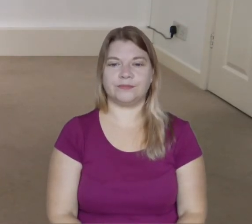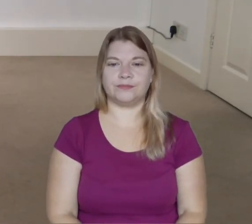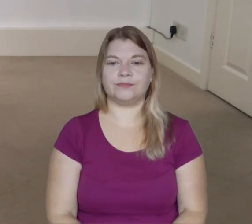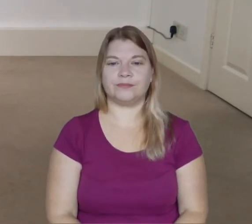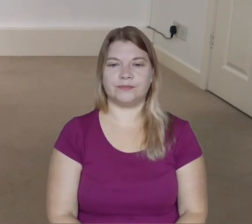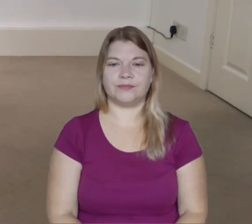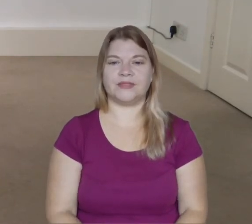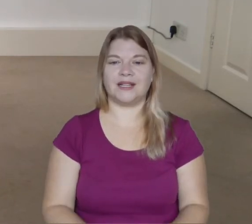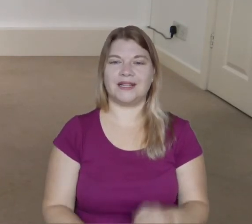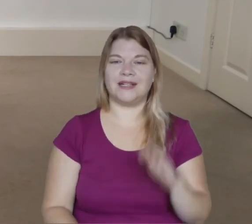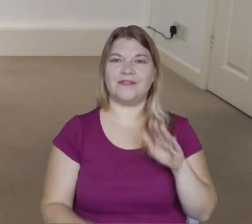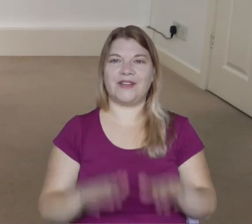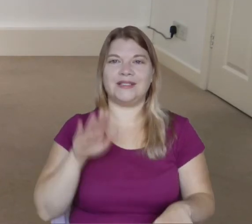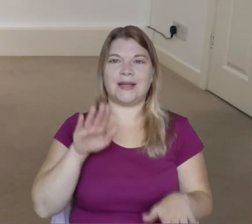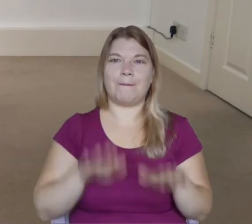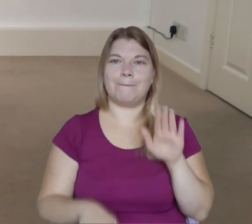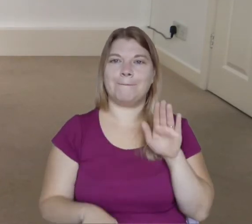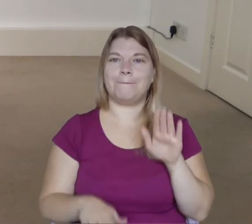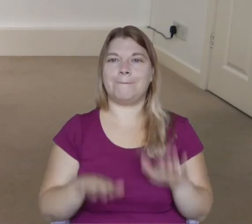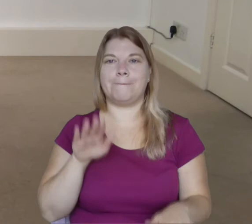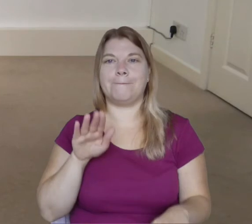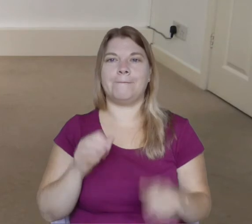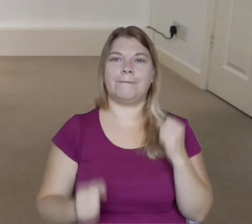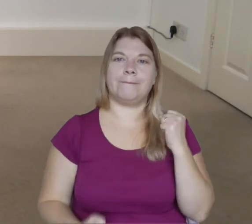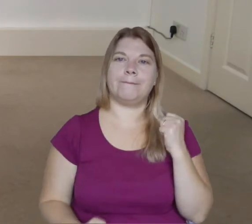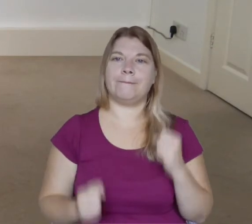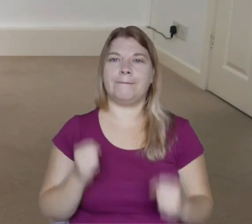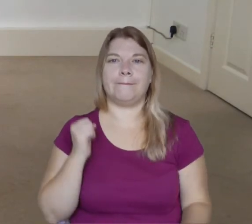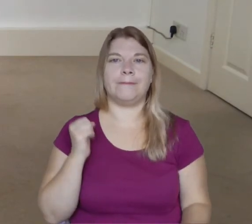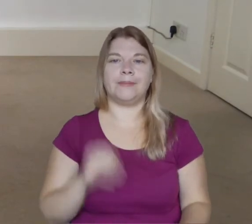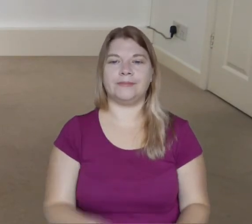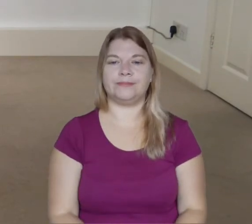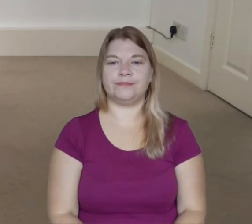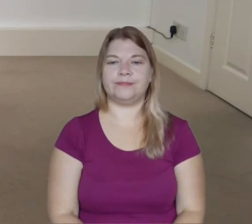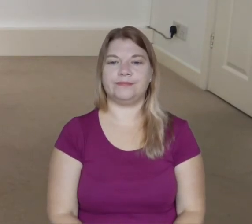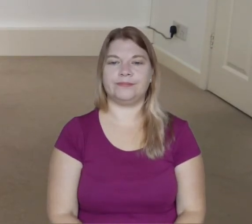Swinging our arms and stamping our feet.